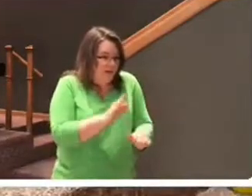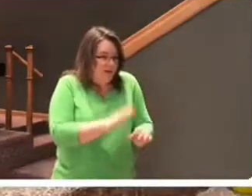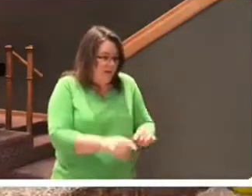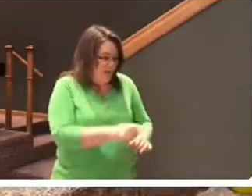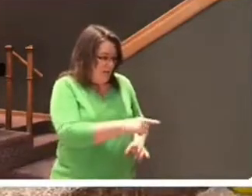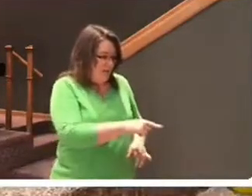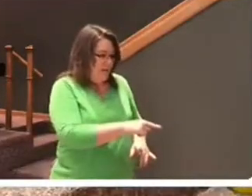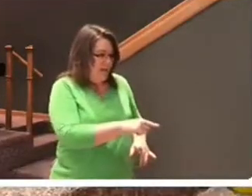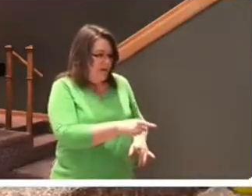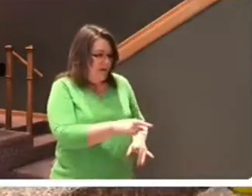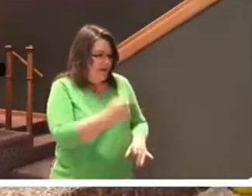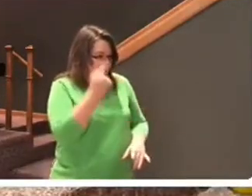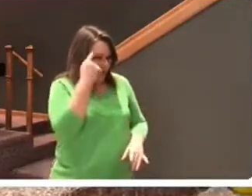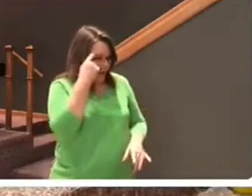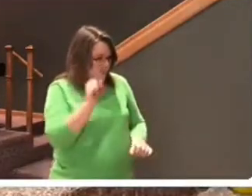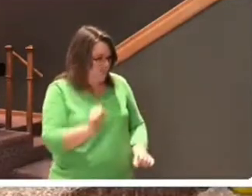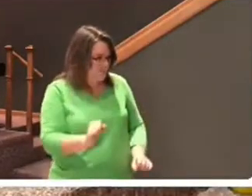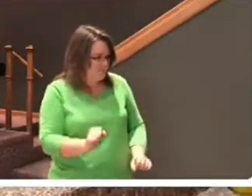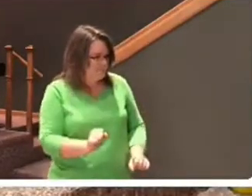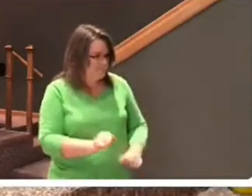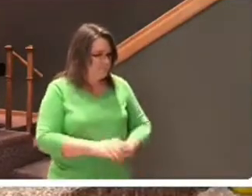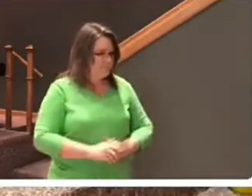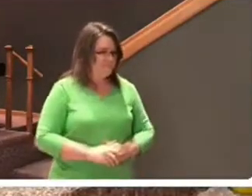they even thought.